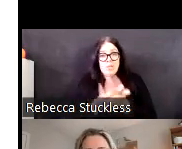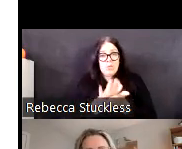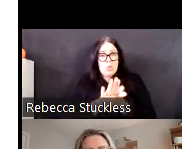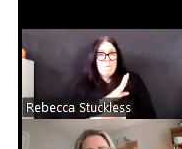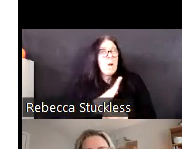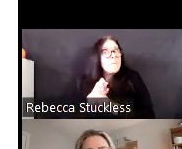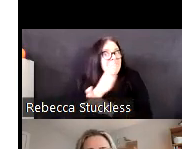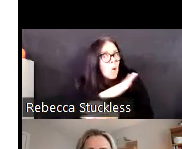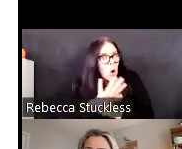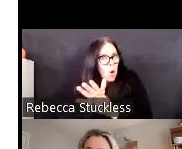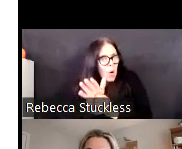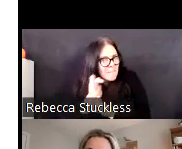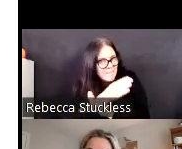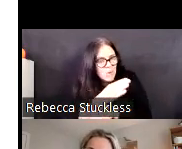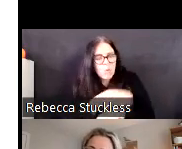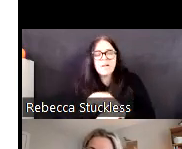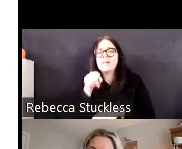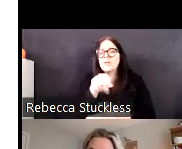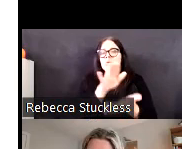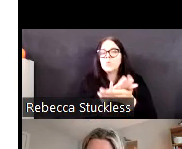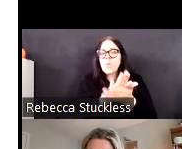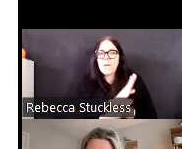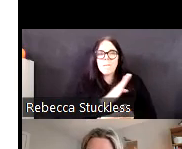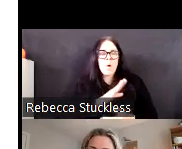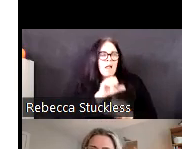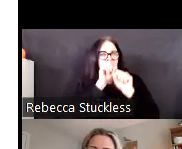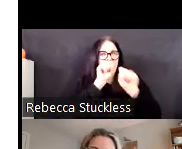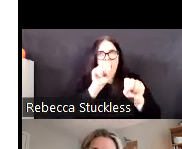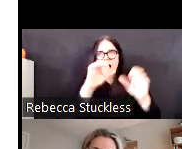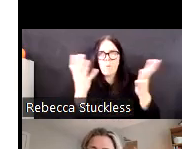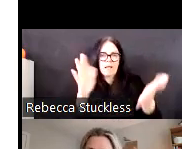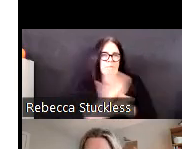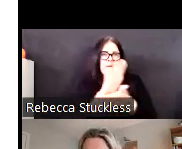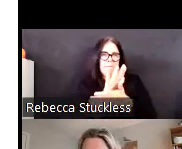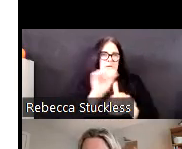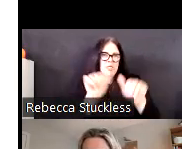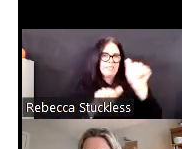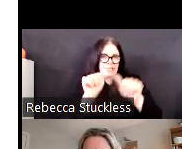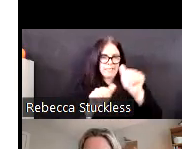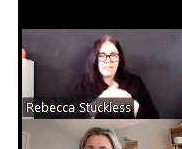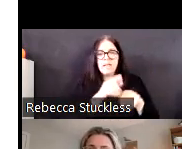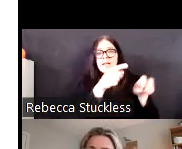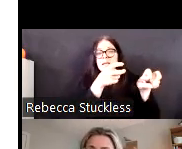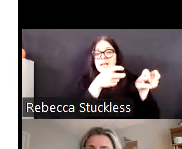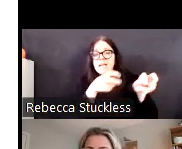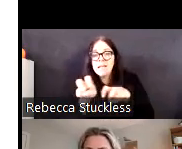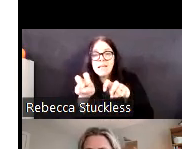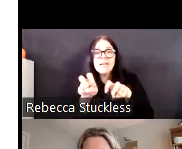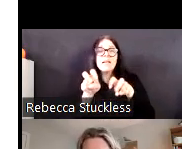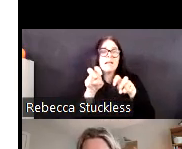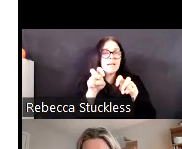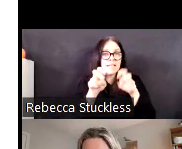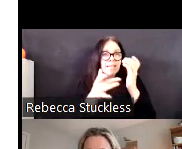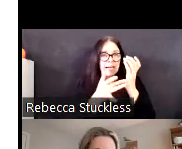COVID, they love to have their paper assessments. And when they started to use technology a bit more, it was really hard